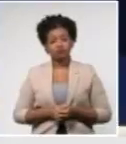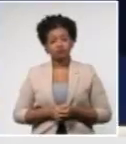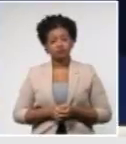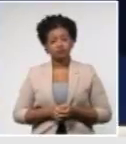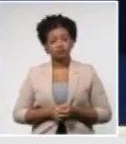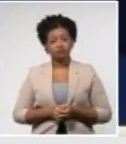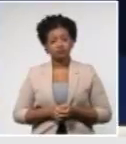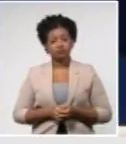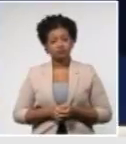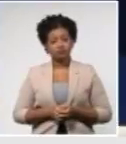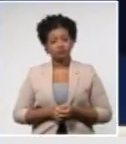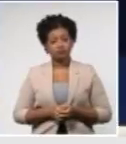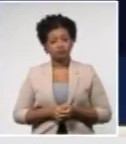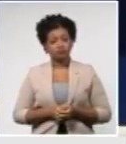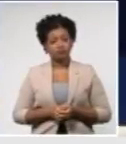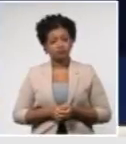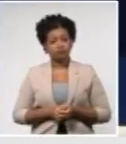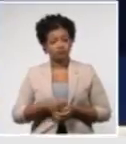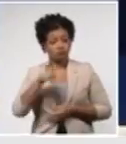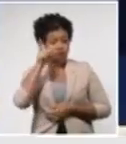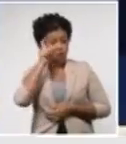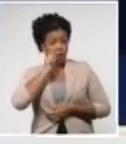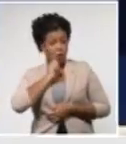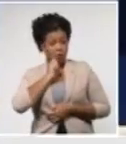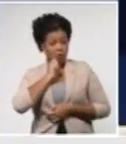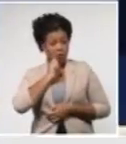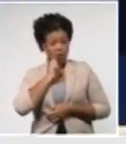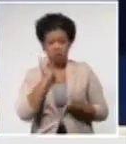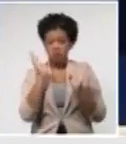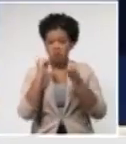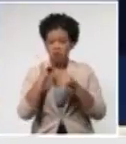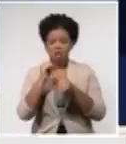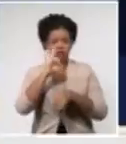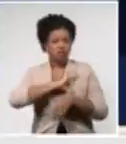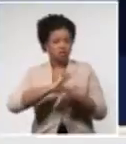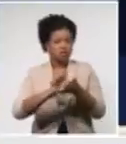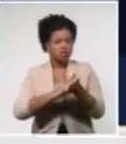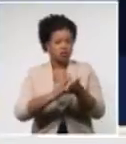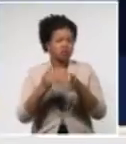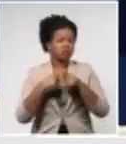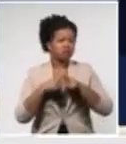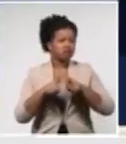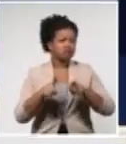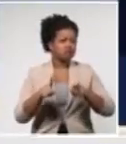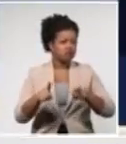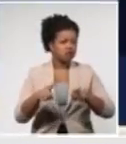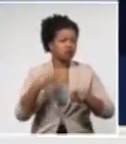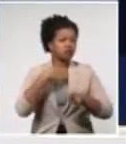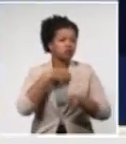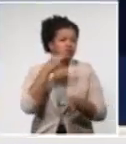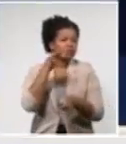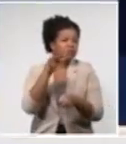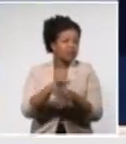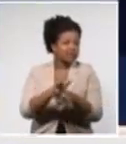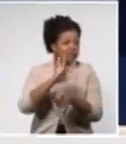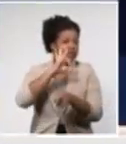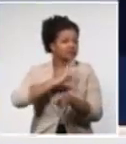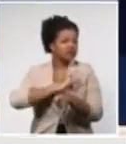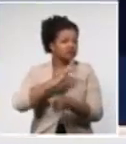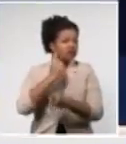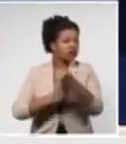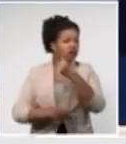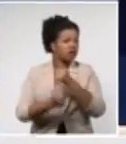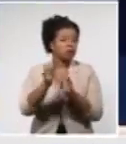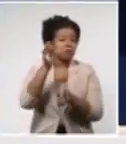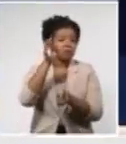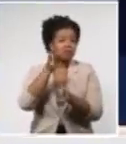did not have epidemiological elements. However, he had symptoms of the disease and he